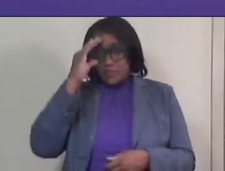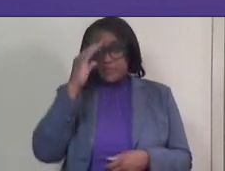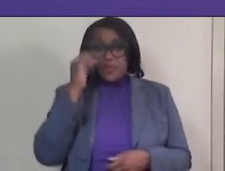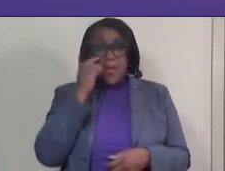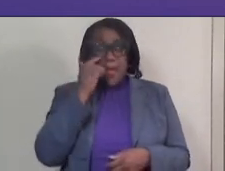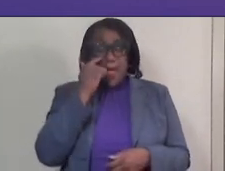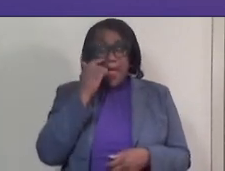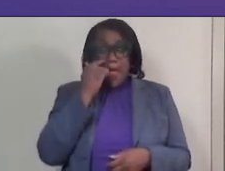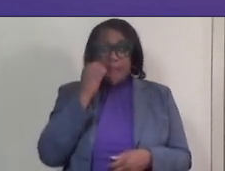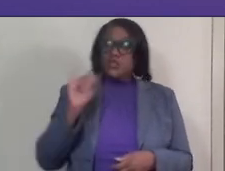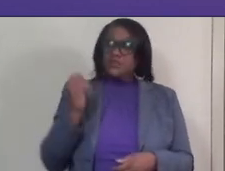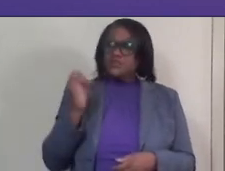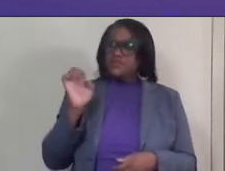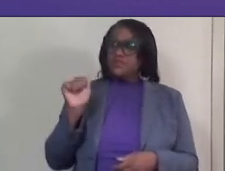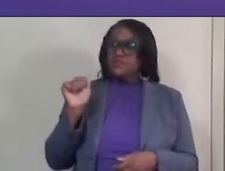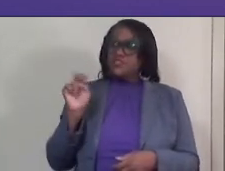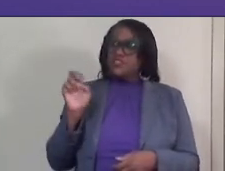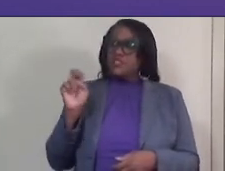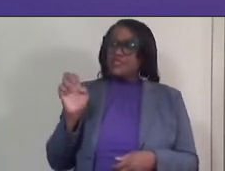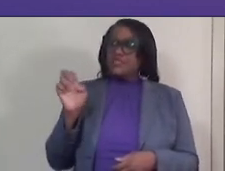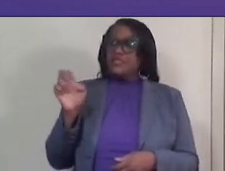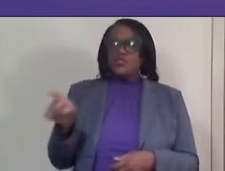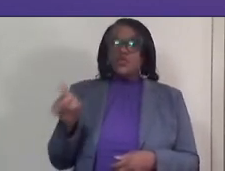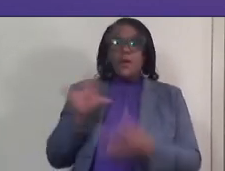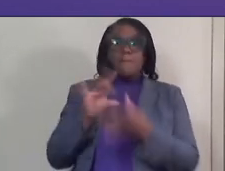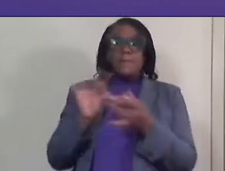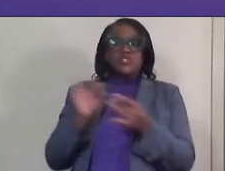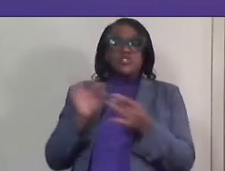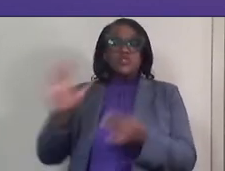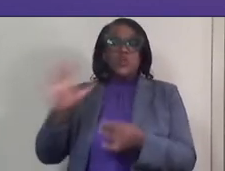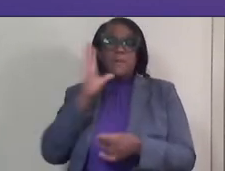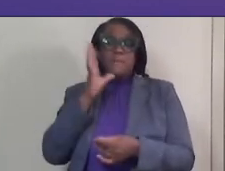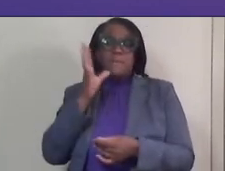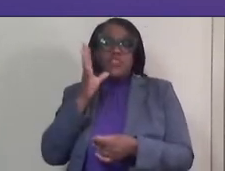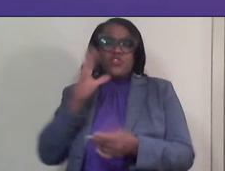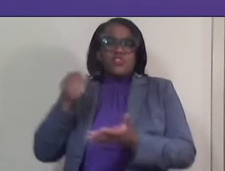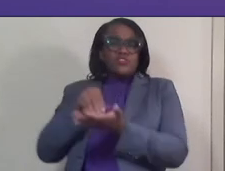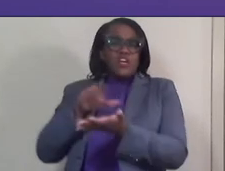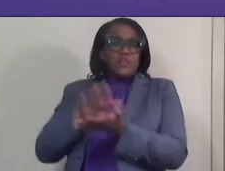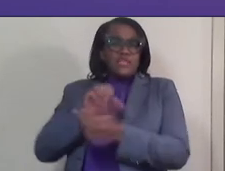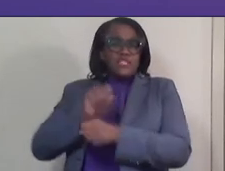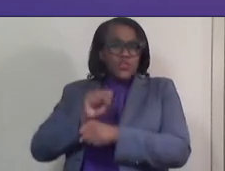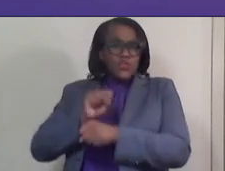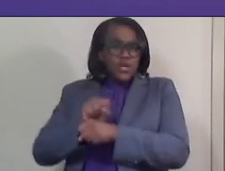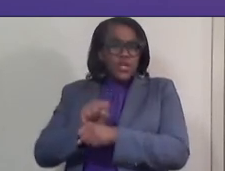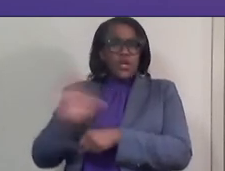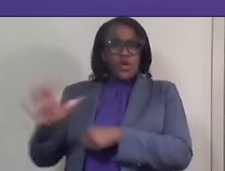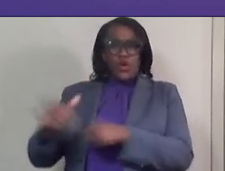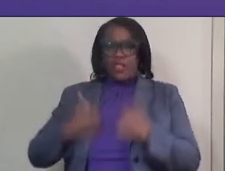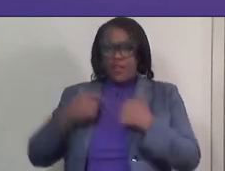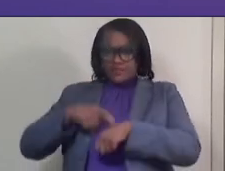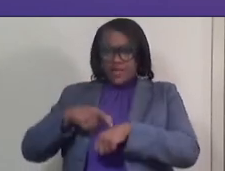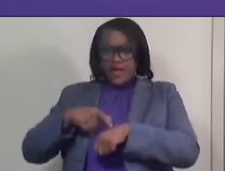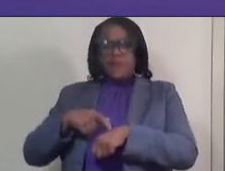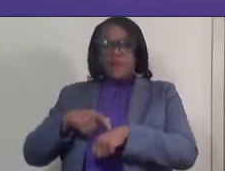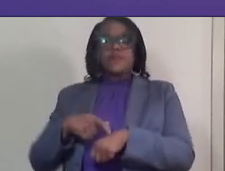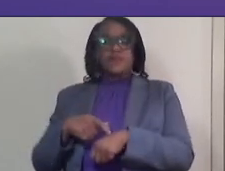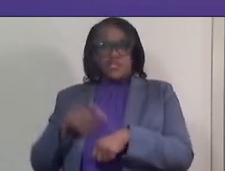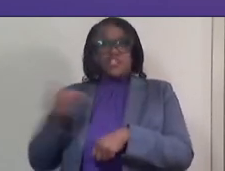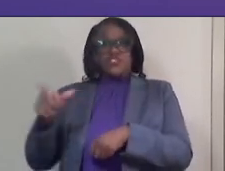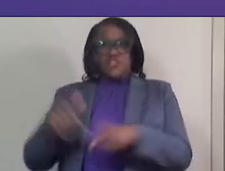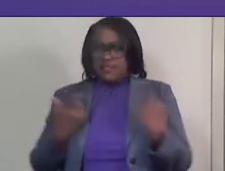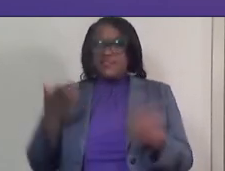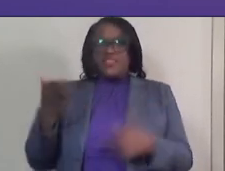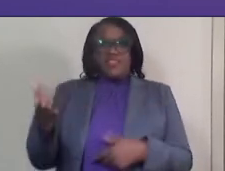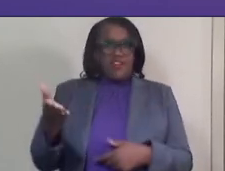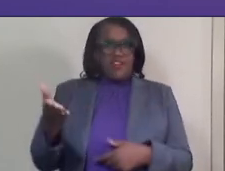Jeanine, earlier you had mentioned about your mother doing documentation work to some extent over her lifetime as being a resident in the